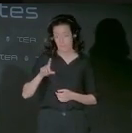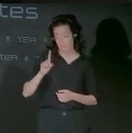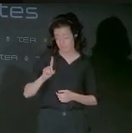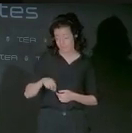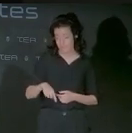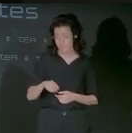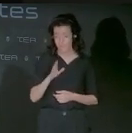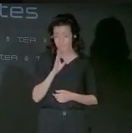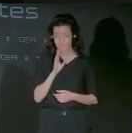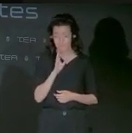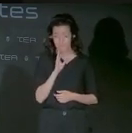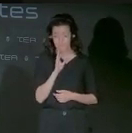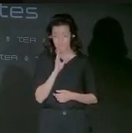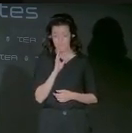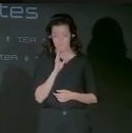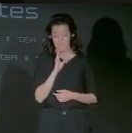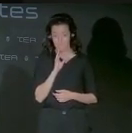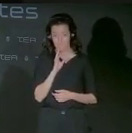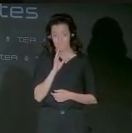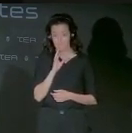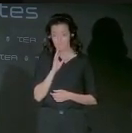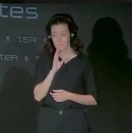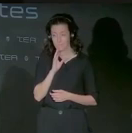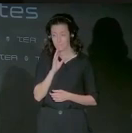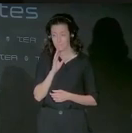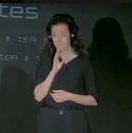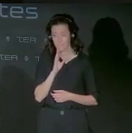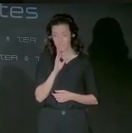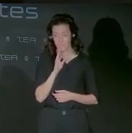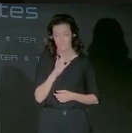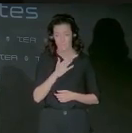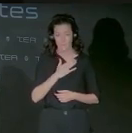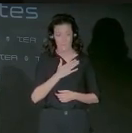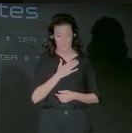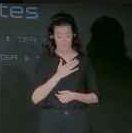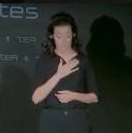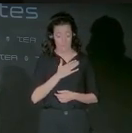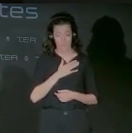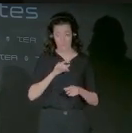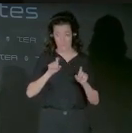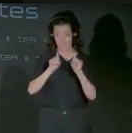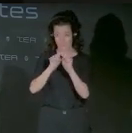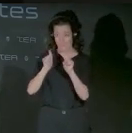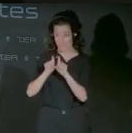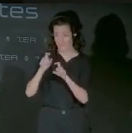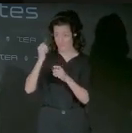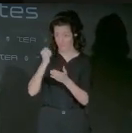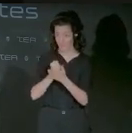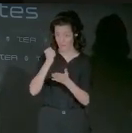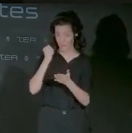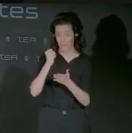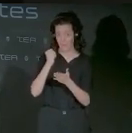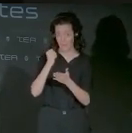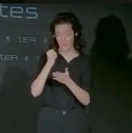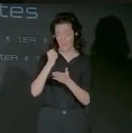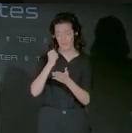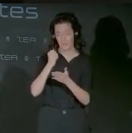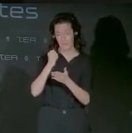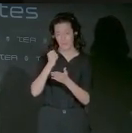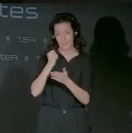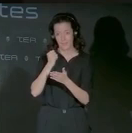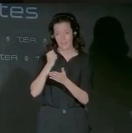owner's level, so like how are we going to make platforms or creators like